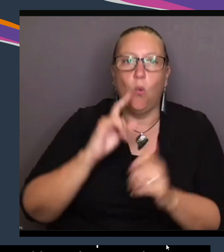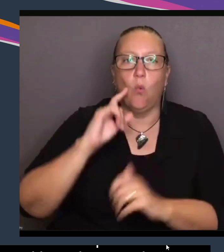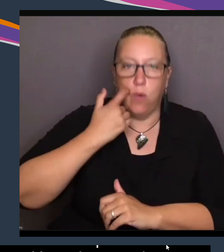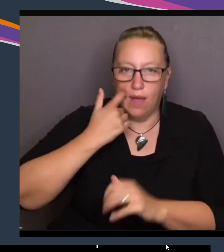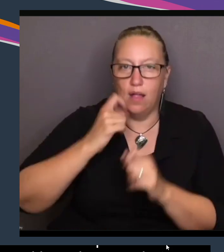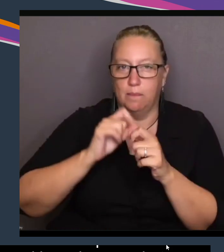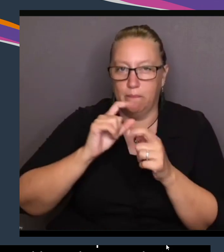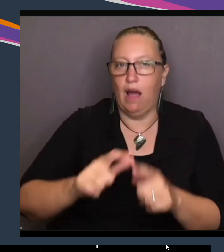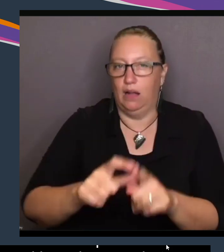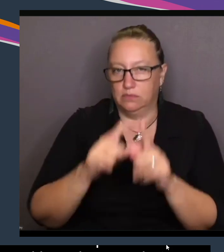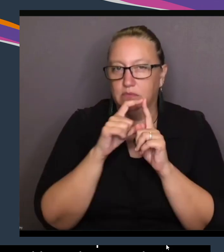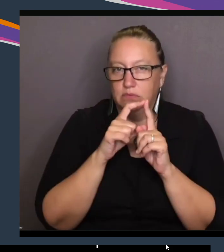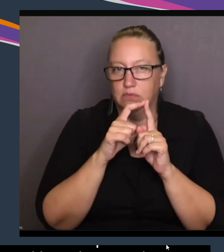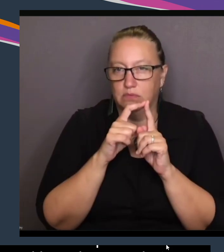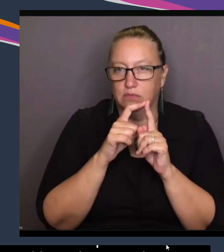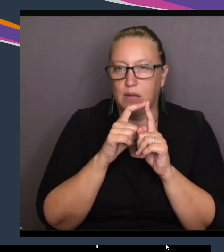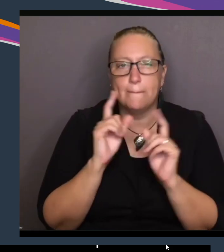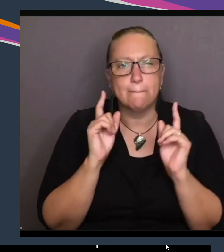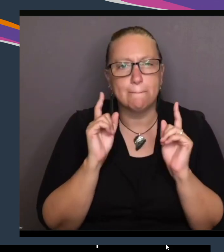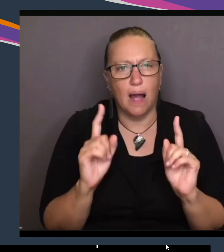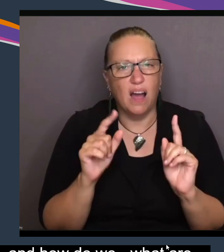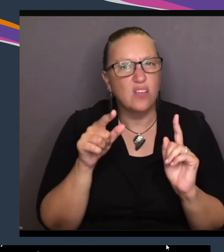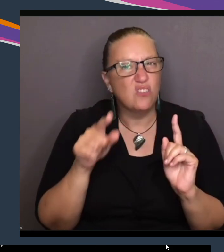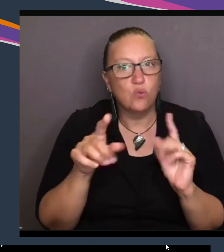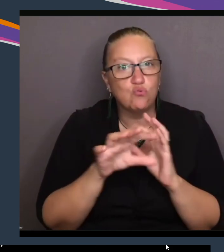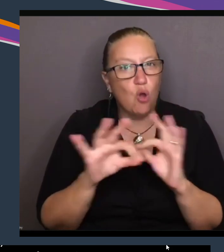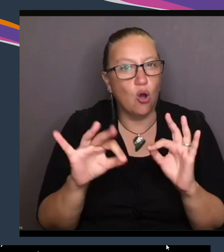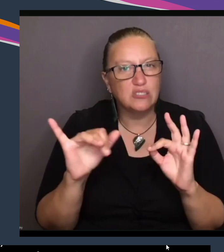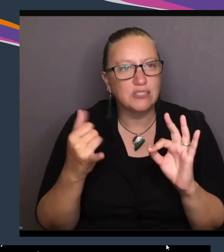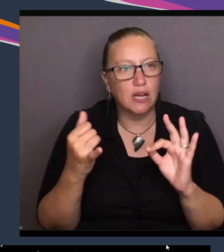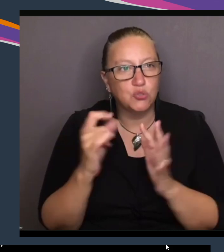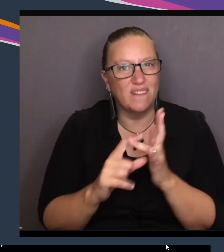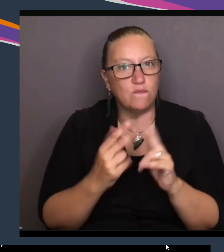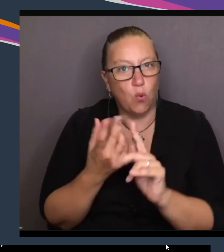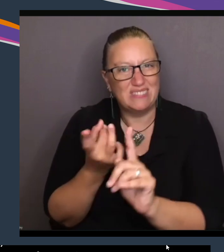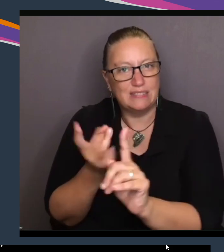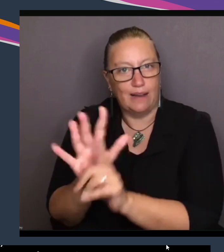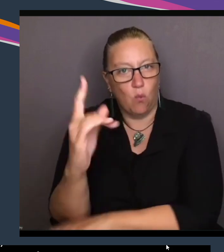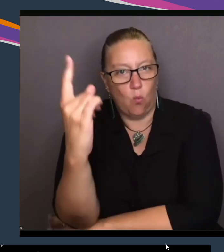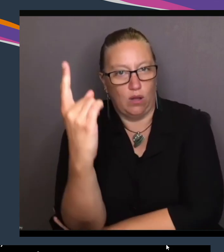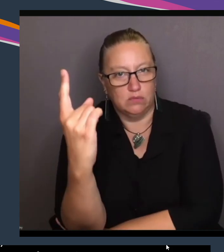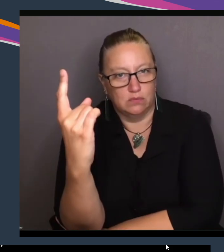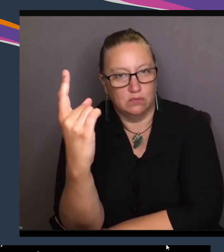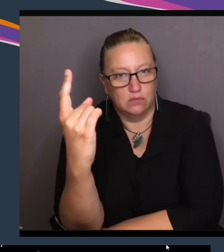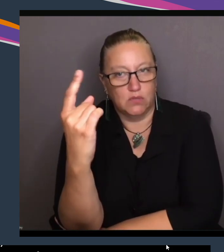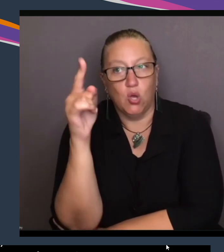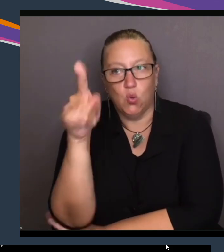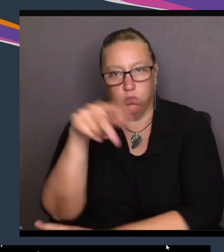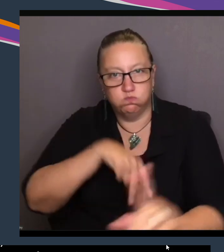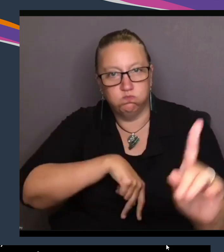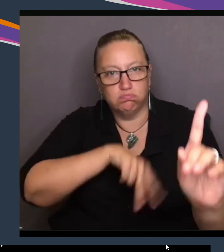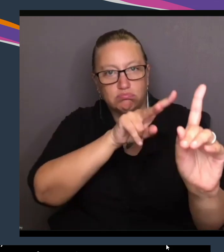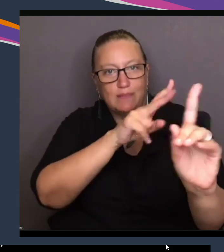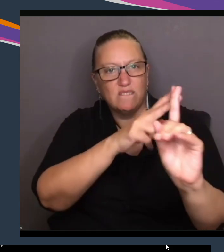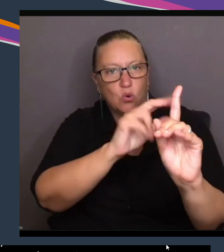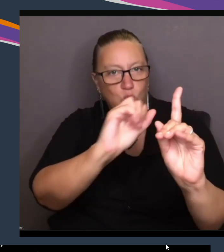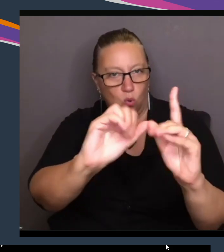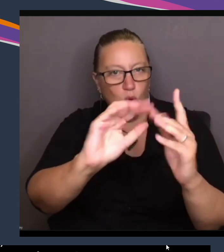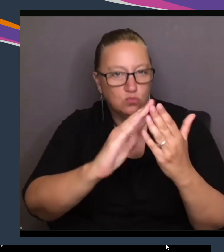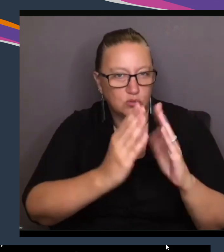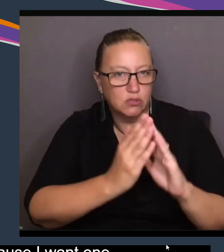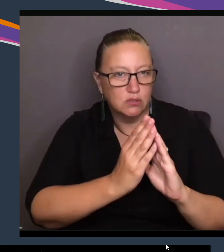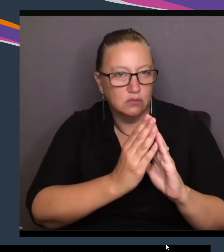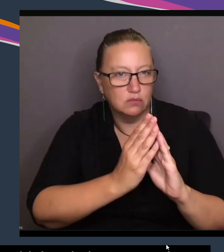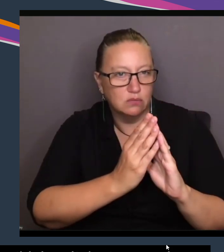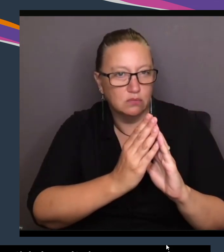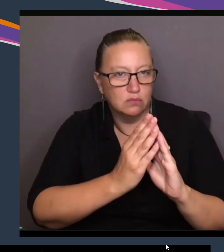quit, just remember you're doing this not just for you, for your community. You're an icon and role model of your community. Remember, for every